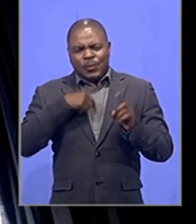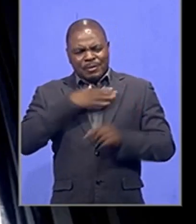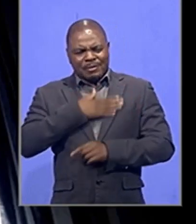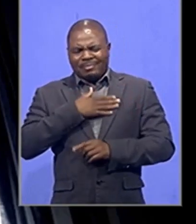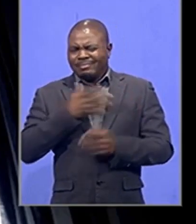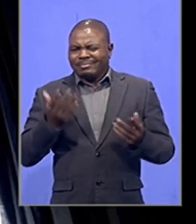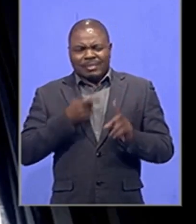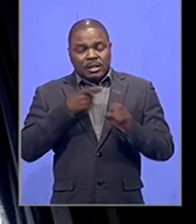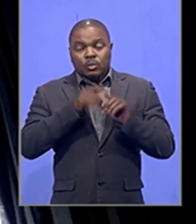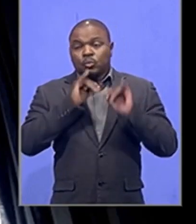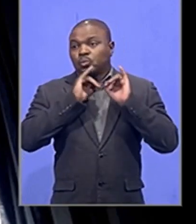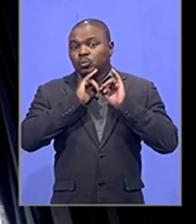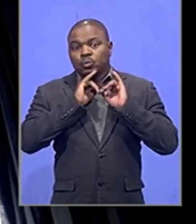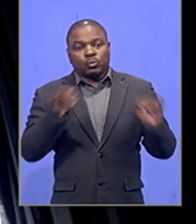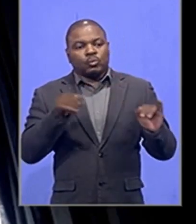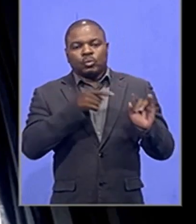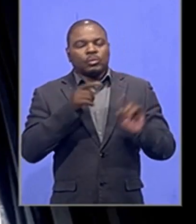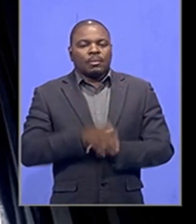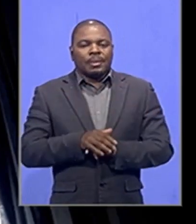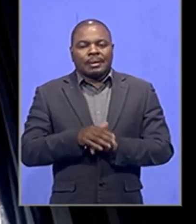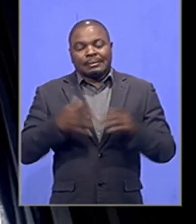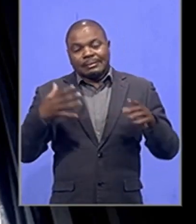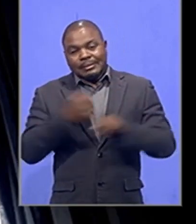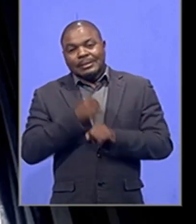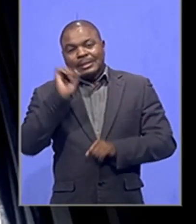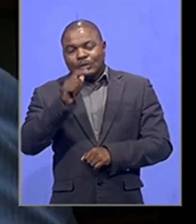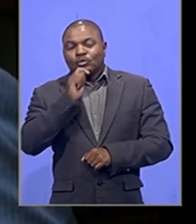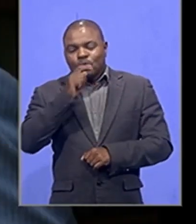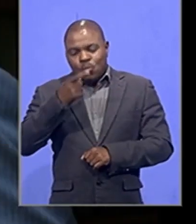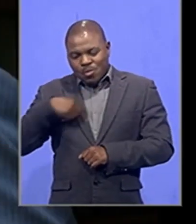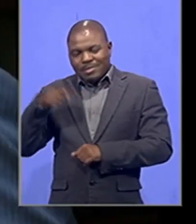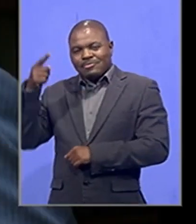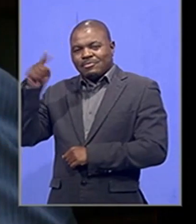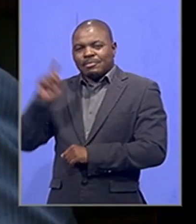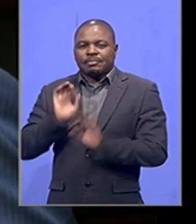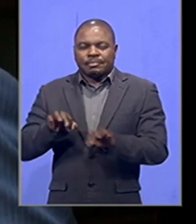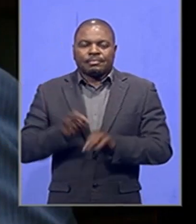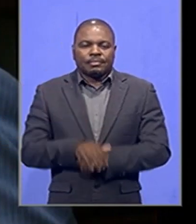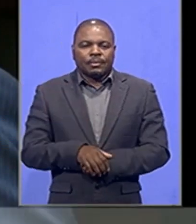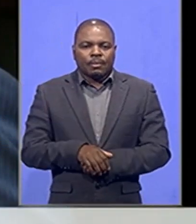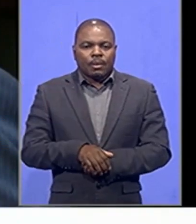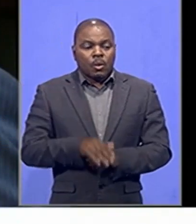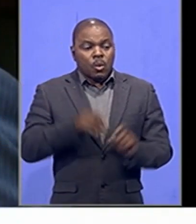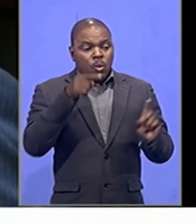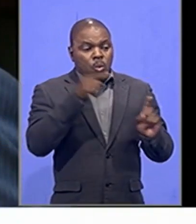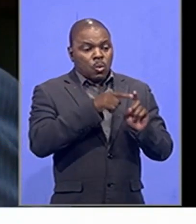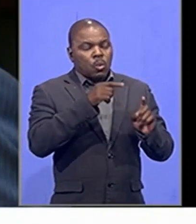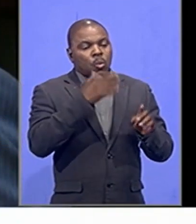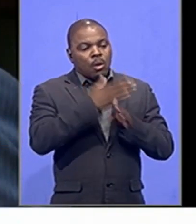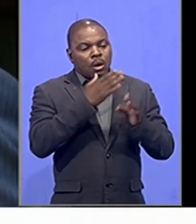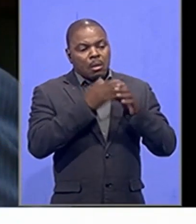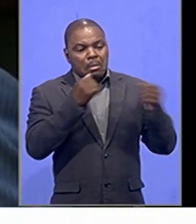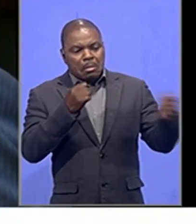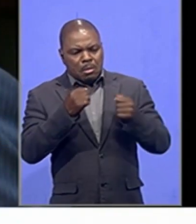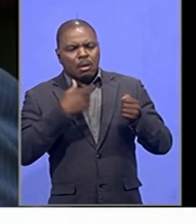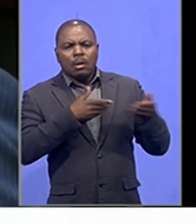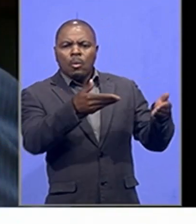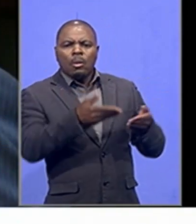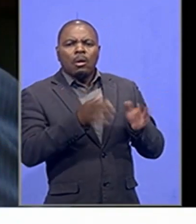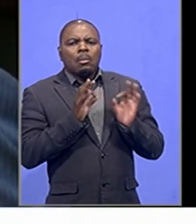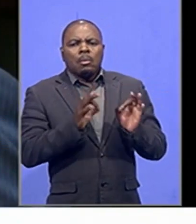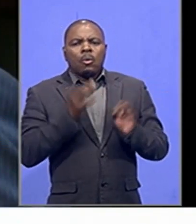to be a disastrous combination, and unfortunately we've been proven right. We did welcome the Ruyter's appointment when he was appointed